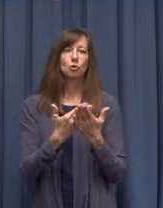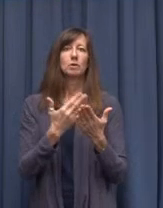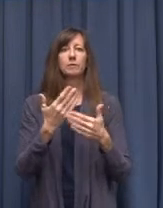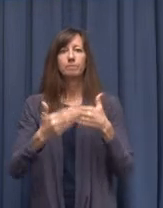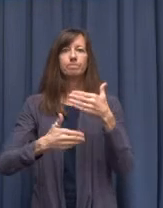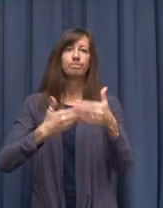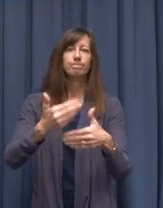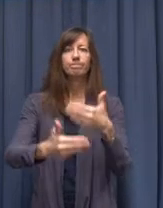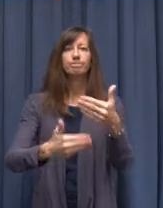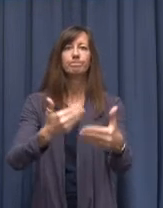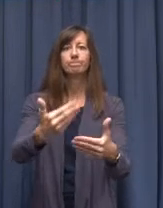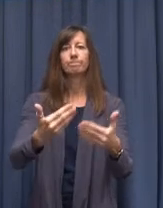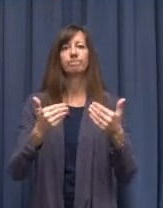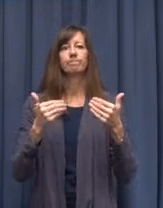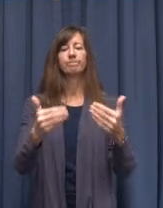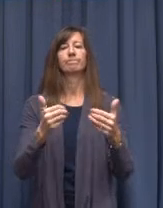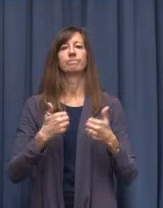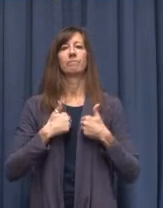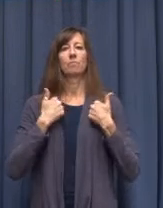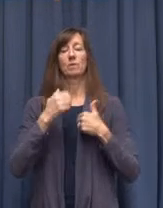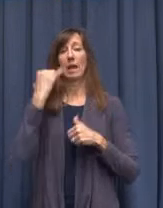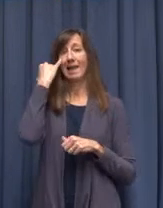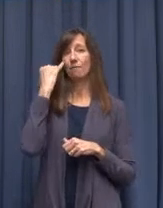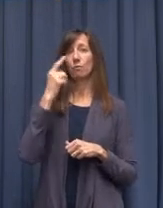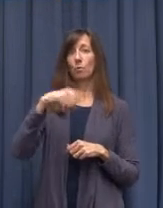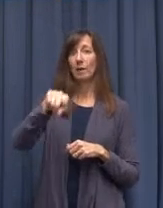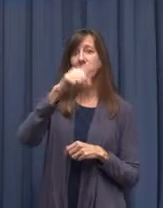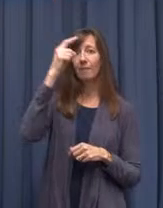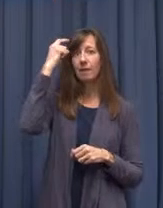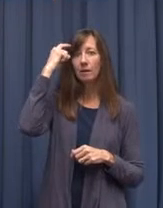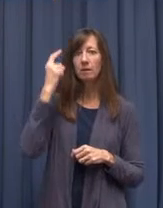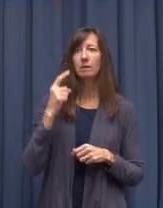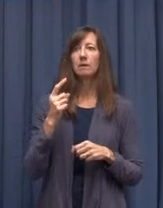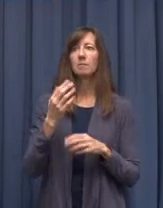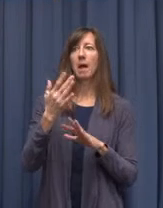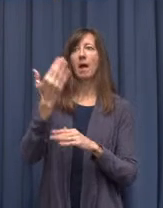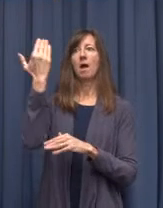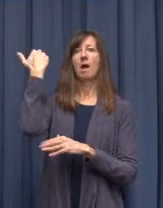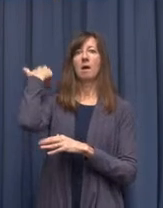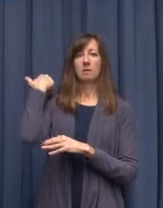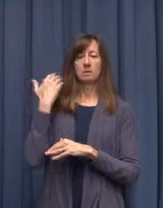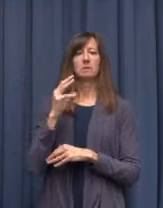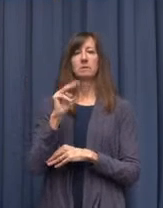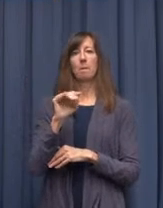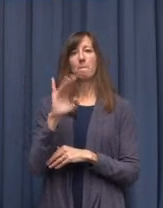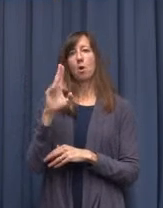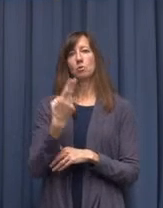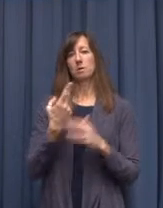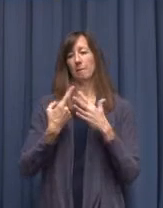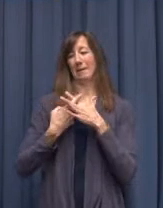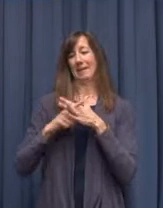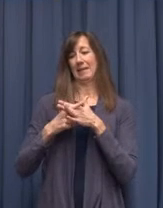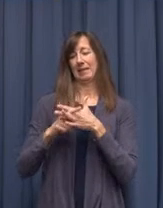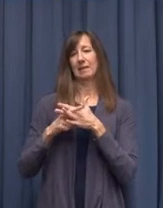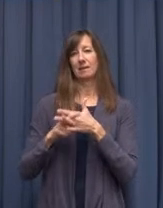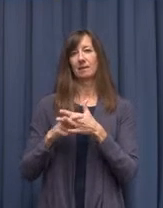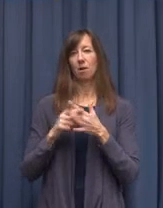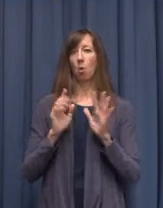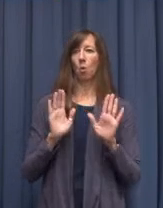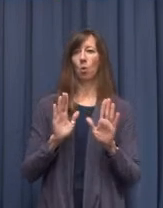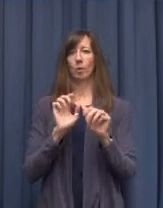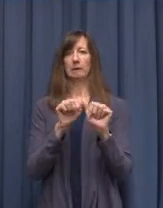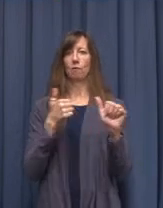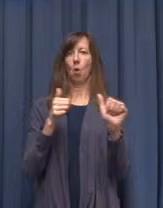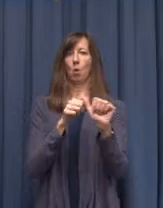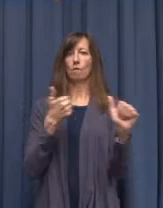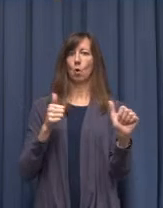did at the worst of this, I'm confident that we can get through this again. The other way that we're going to get through this again, of course, is relying